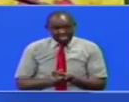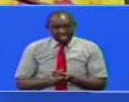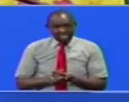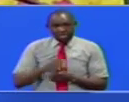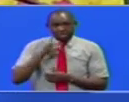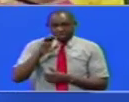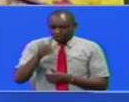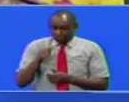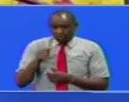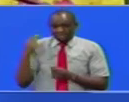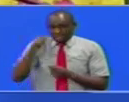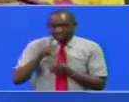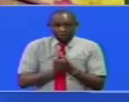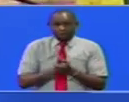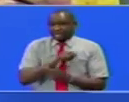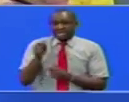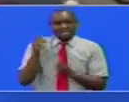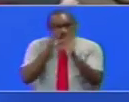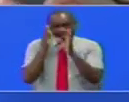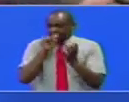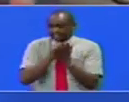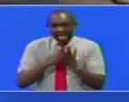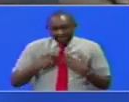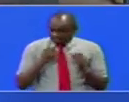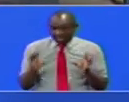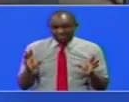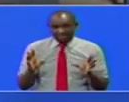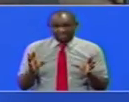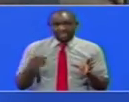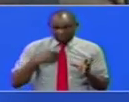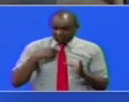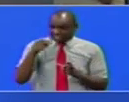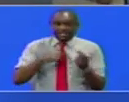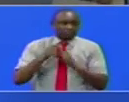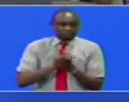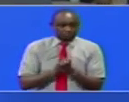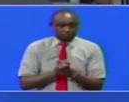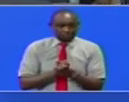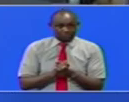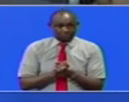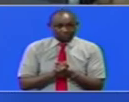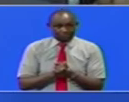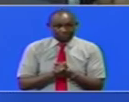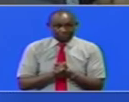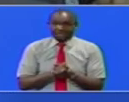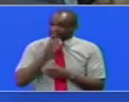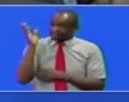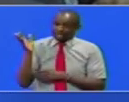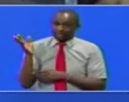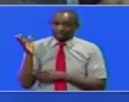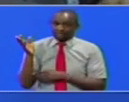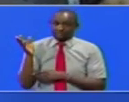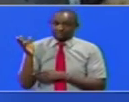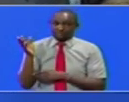out of malice or out of any hidden agenda. The ramifications of this action out there,